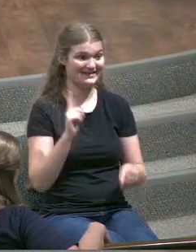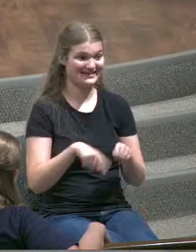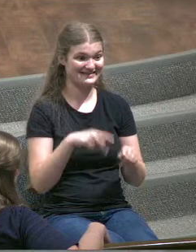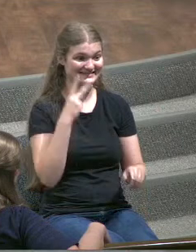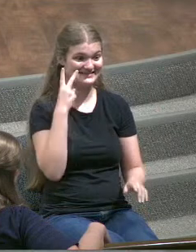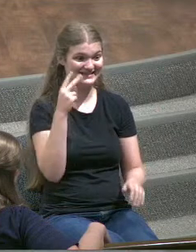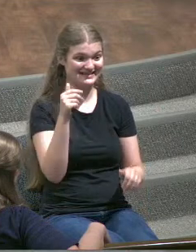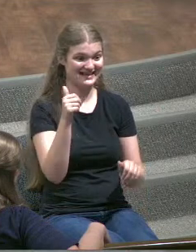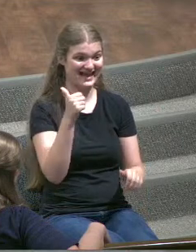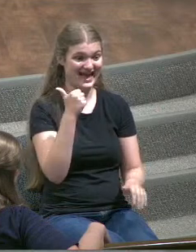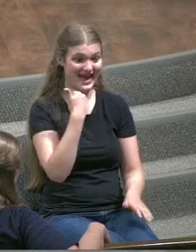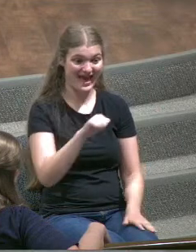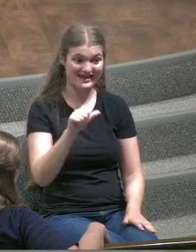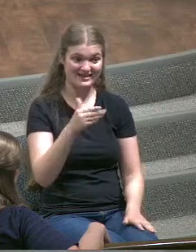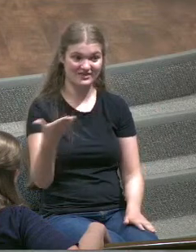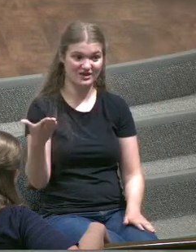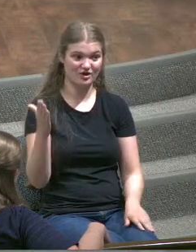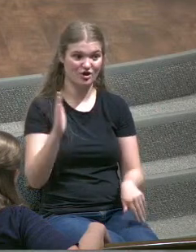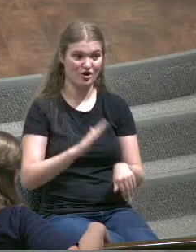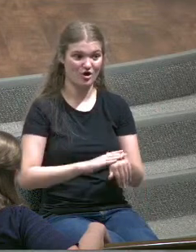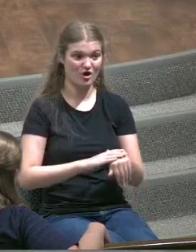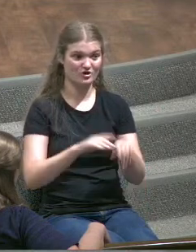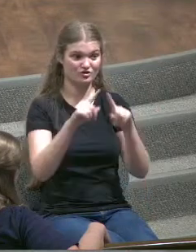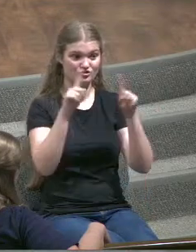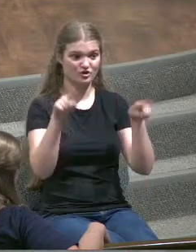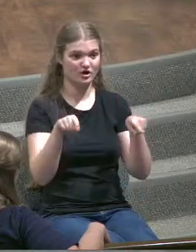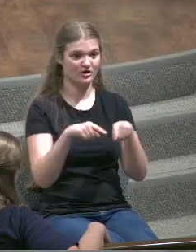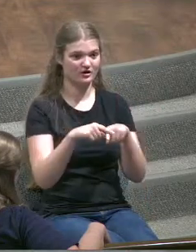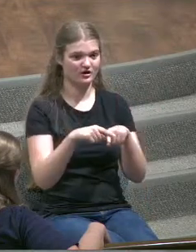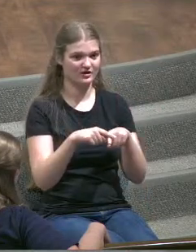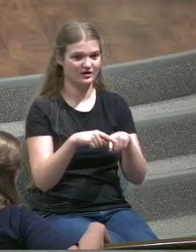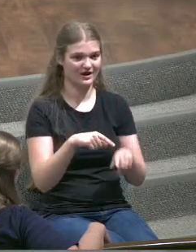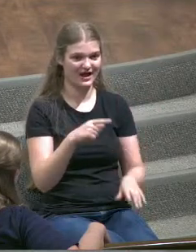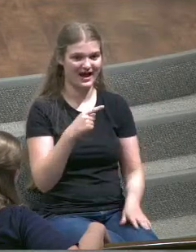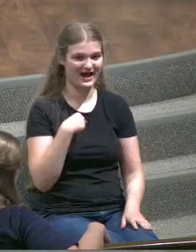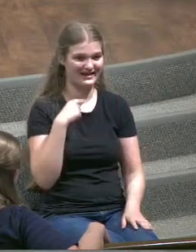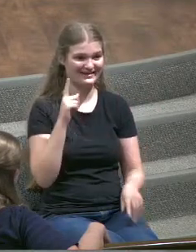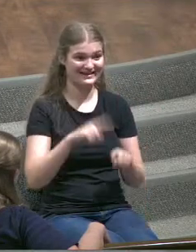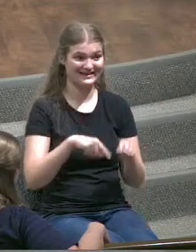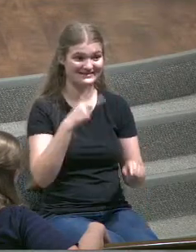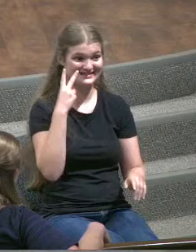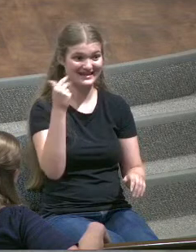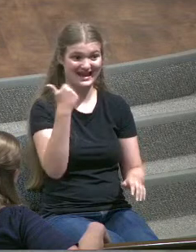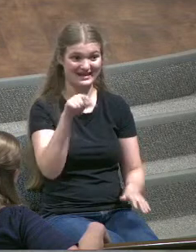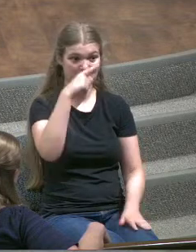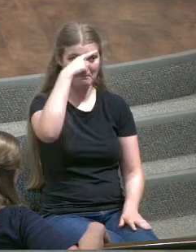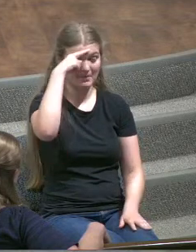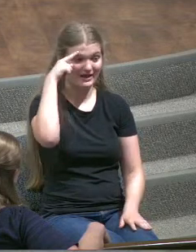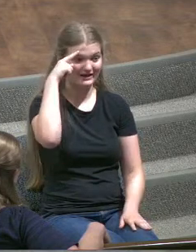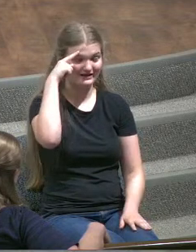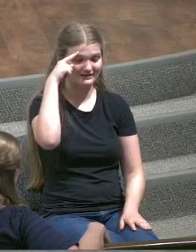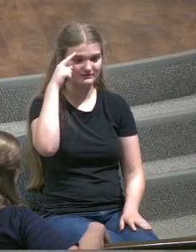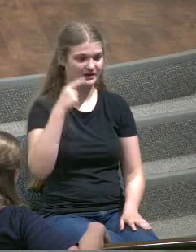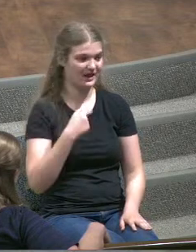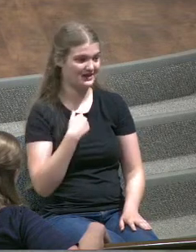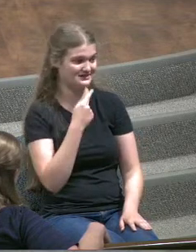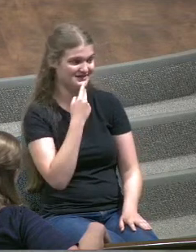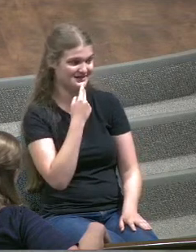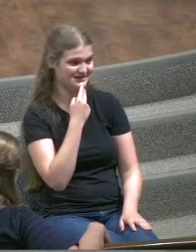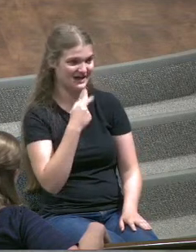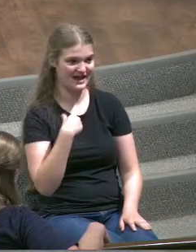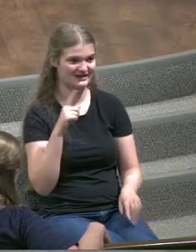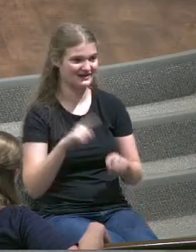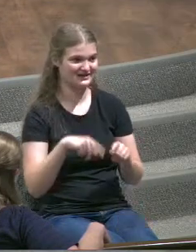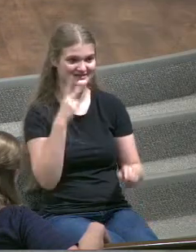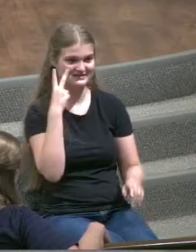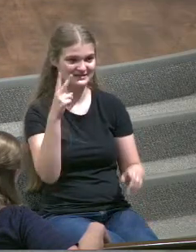black, much less a line. I cannot even perceive the color black. And I said, I can't see the chart. She